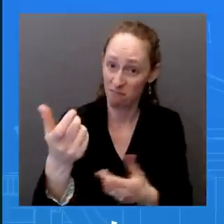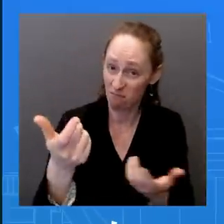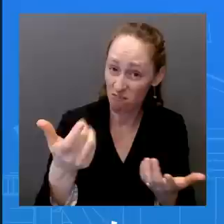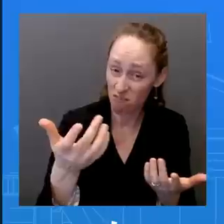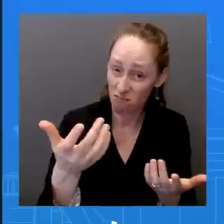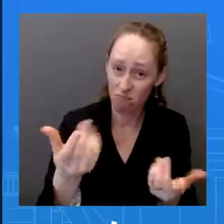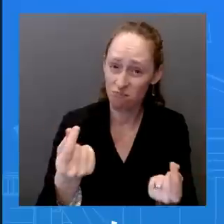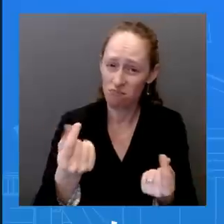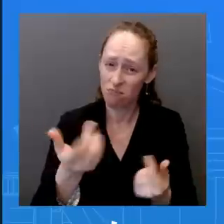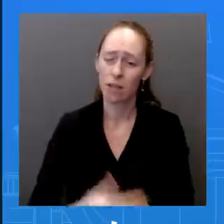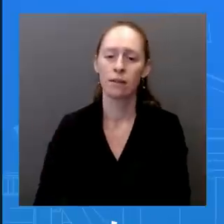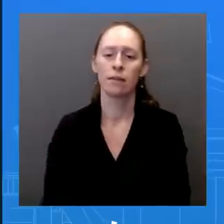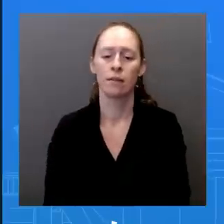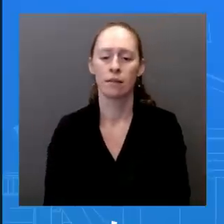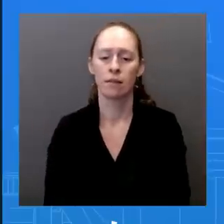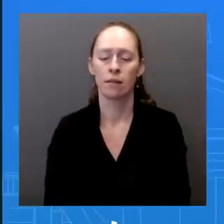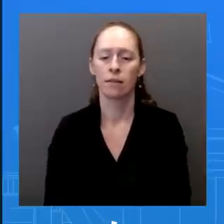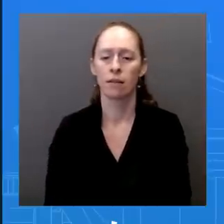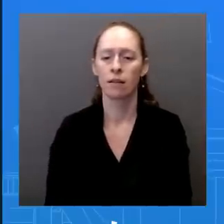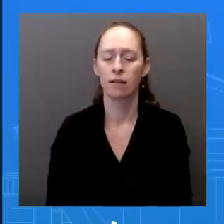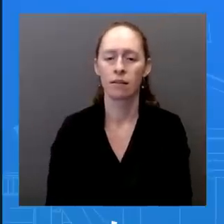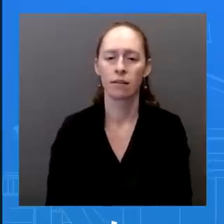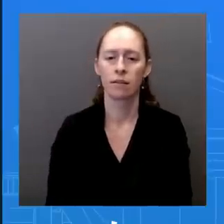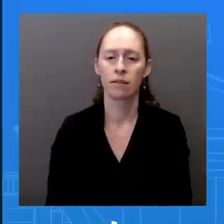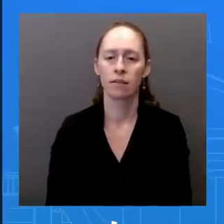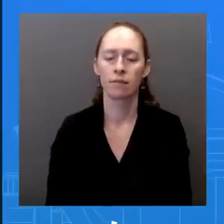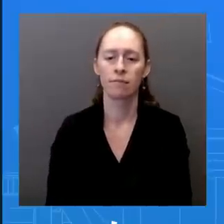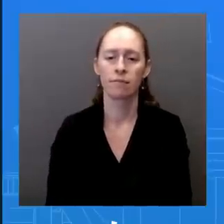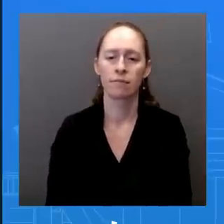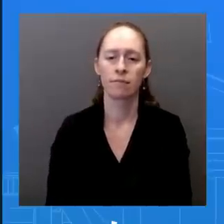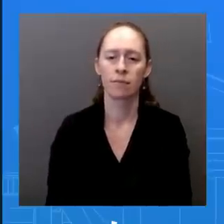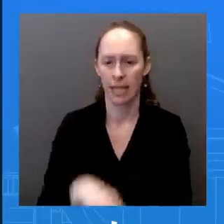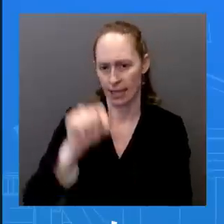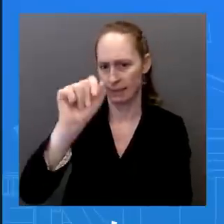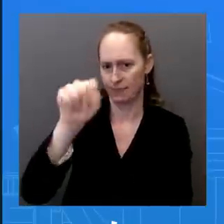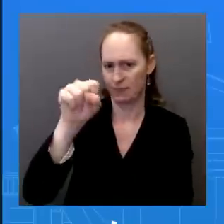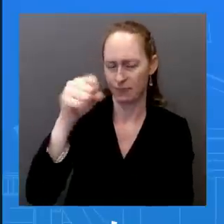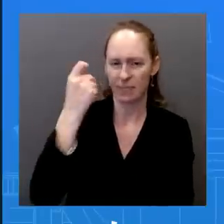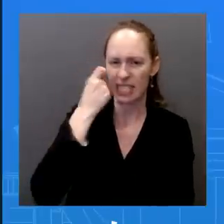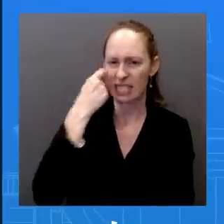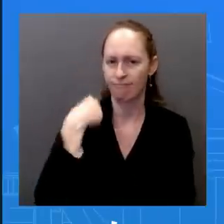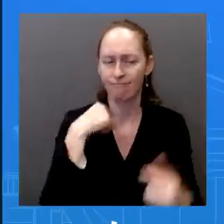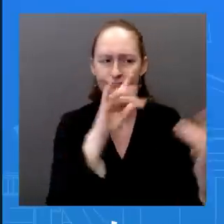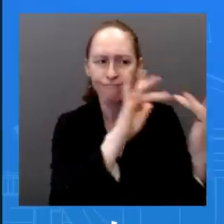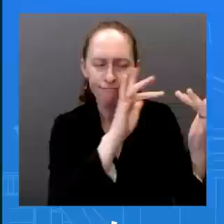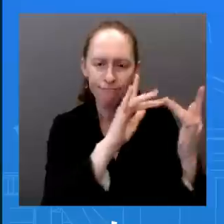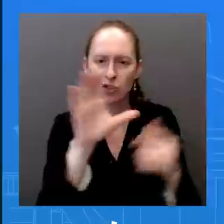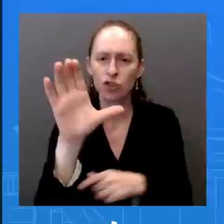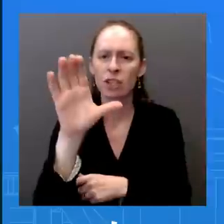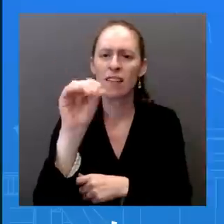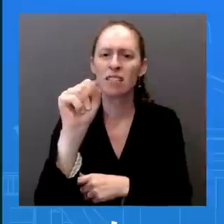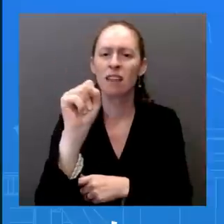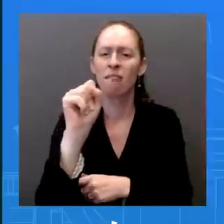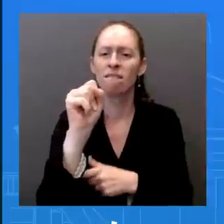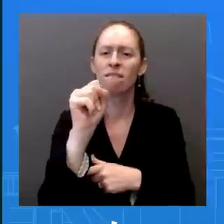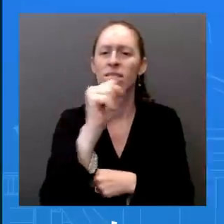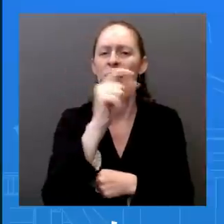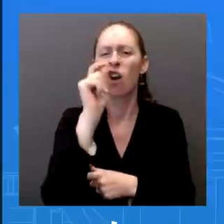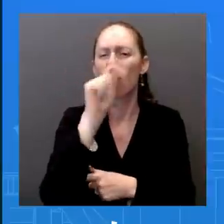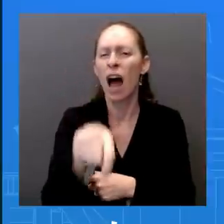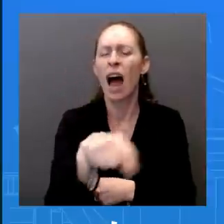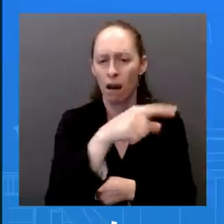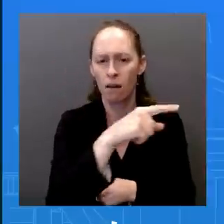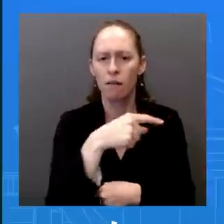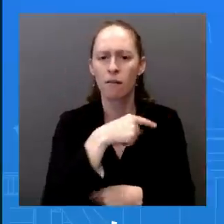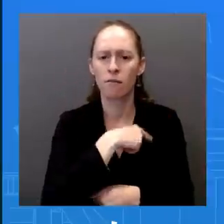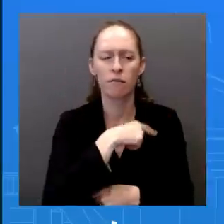Yermak, and he gave me a report on what the Ukrainians are discovering around Izium, and he put it quite bluntly.